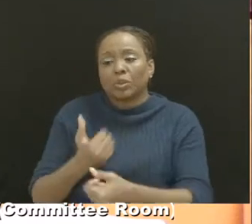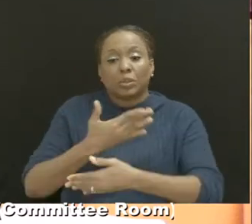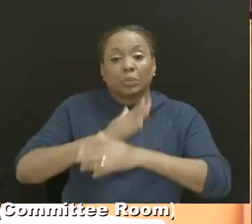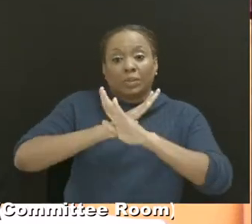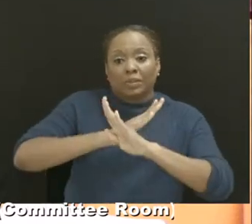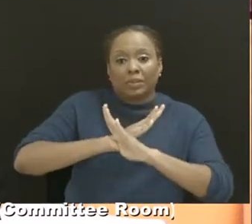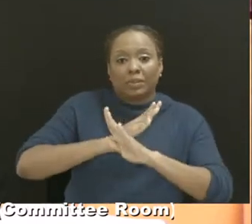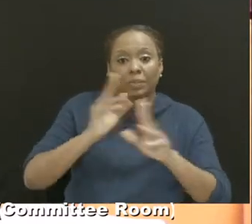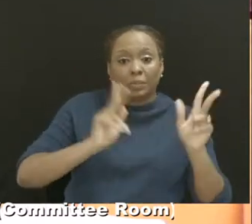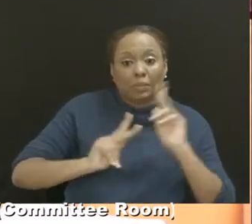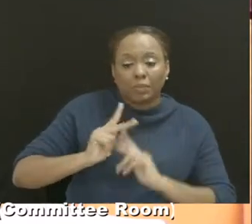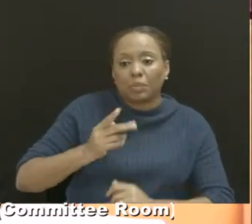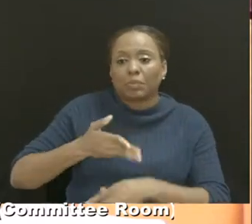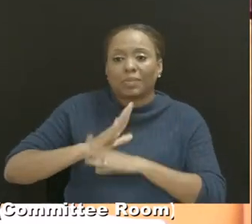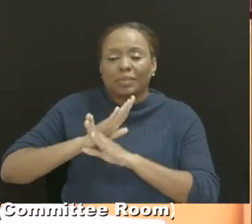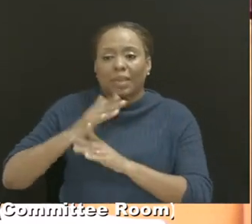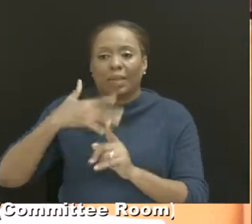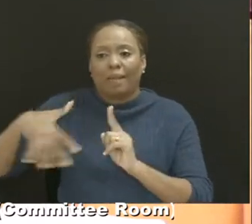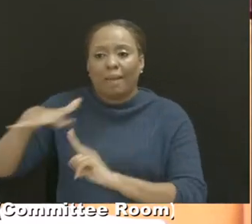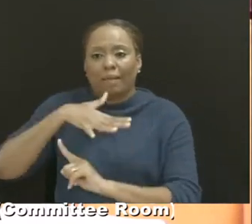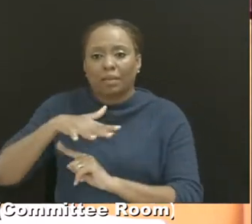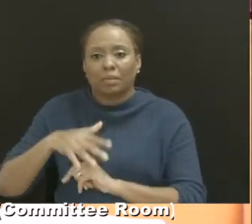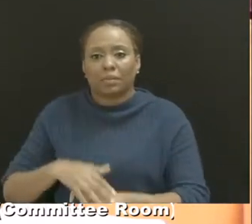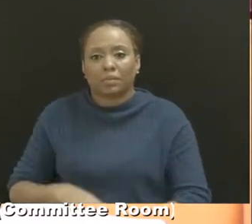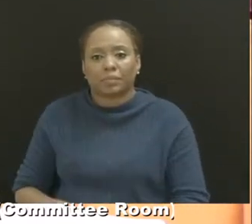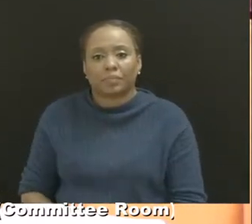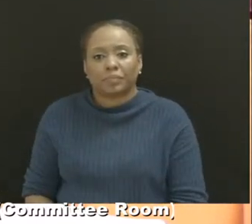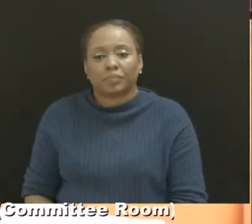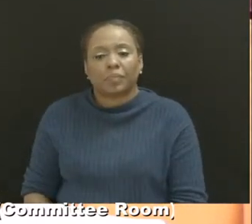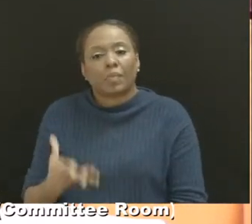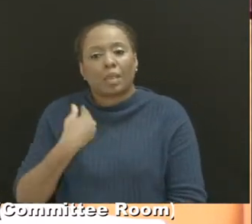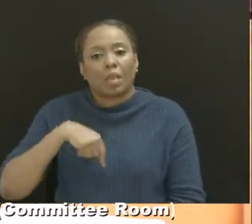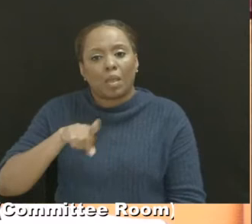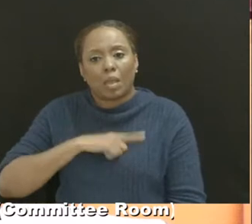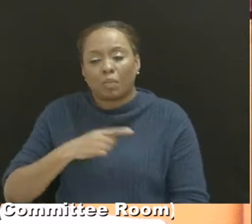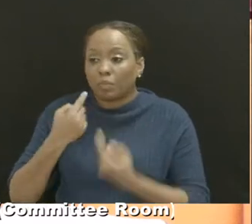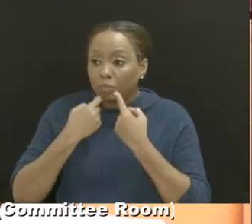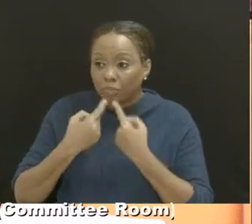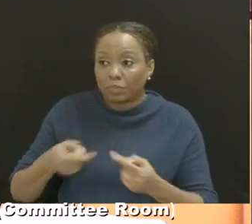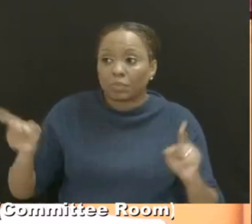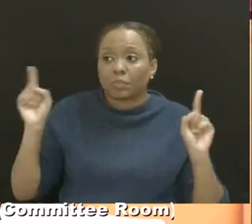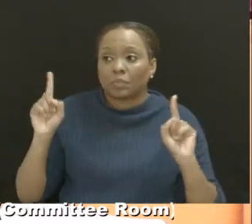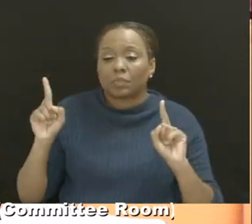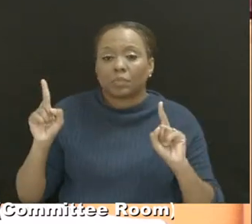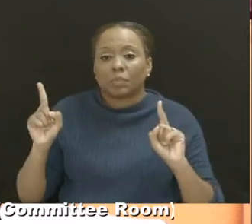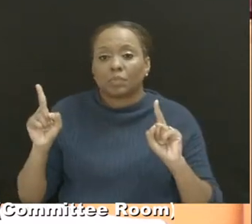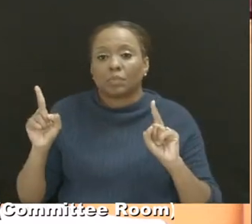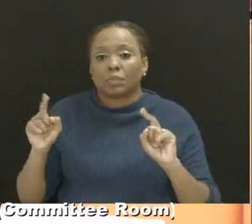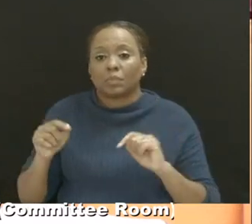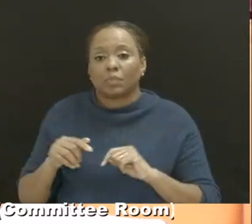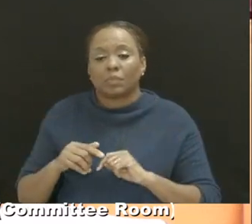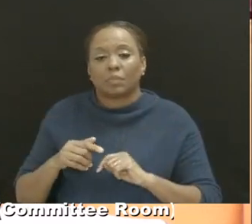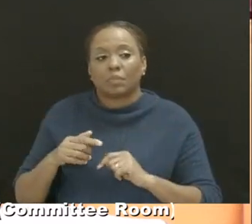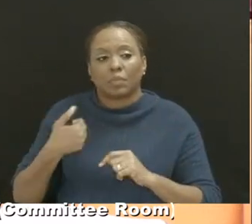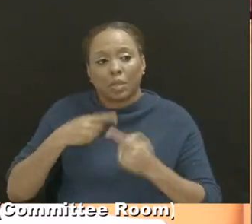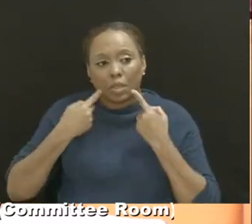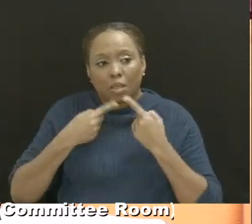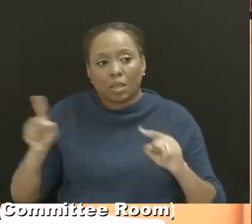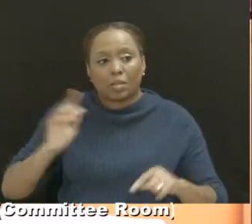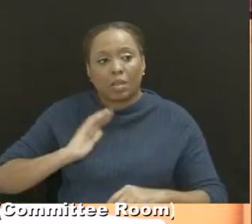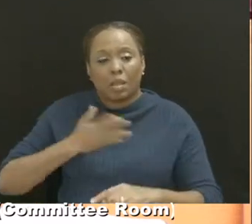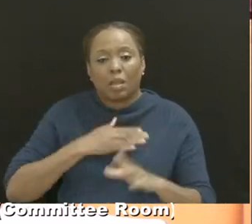citizens. And in the Bridgetown Declaration, we say to the entire world, in our UNEA 5 meeting,